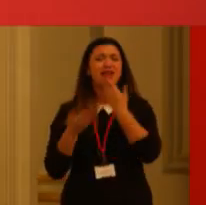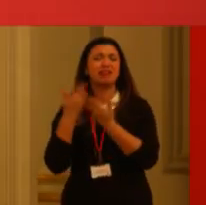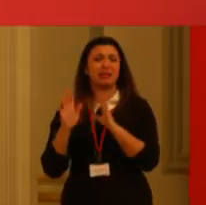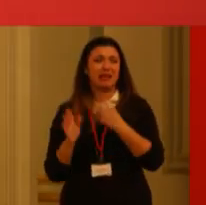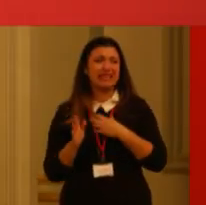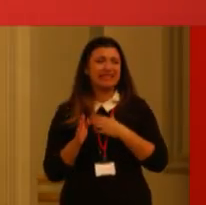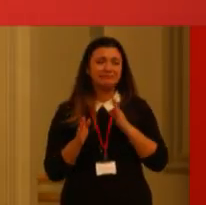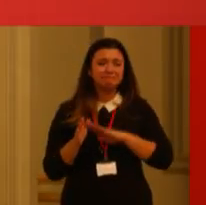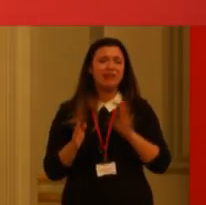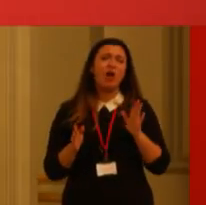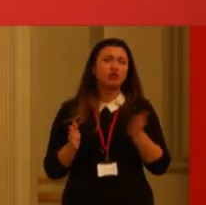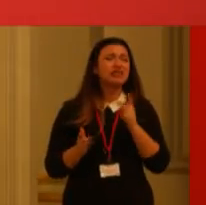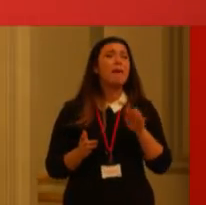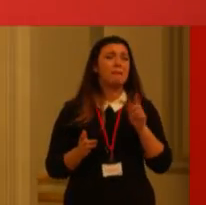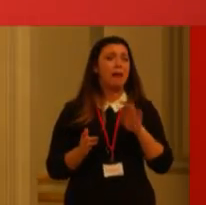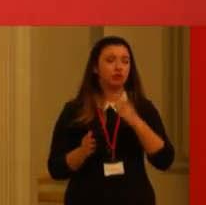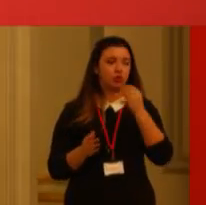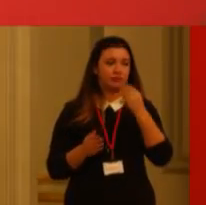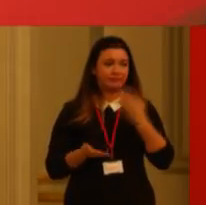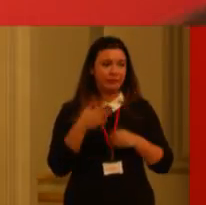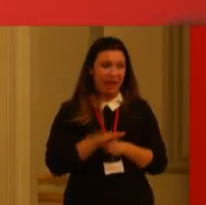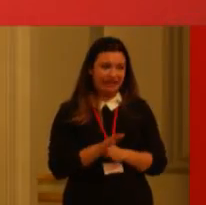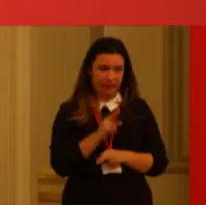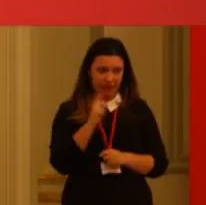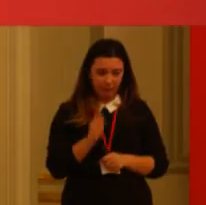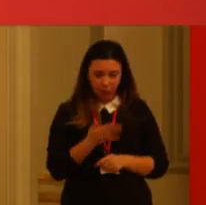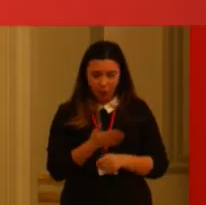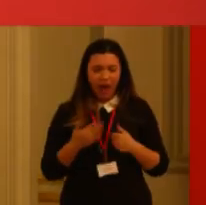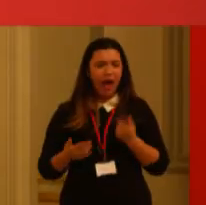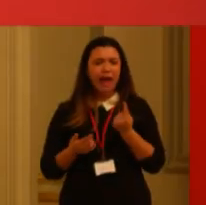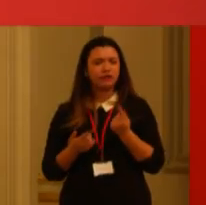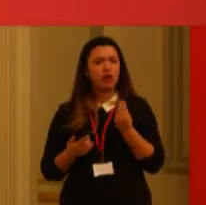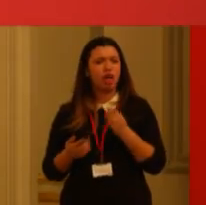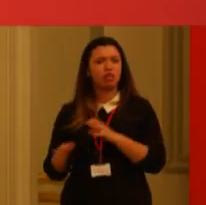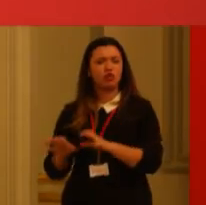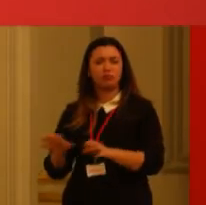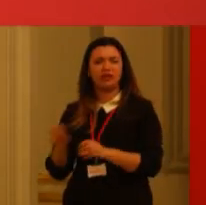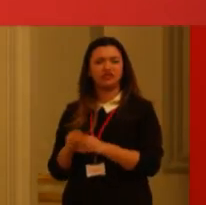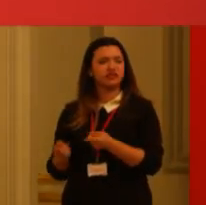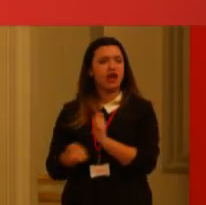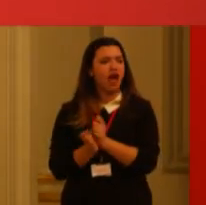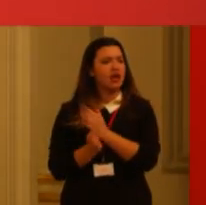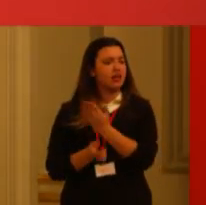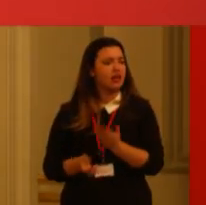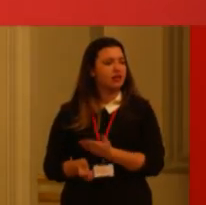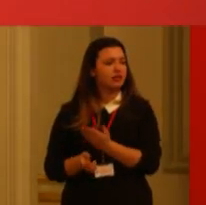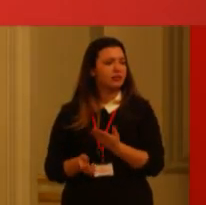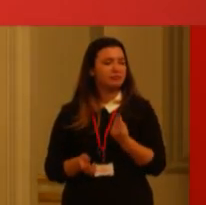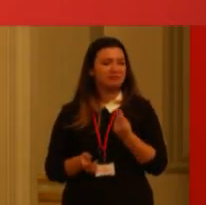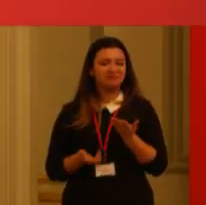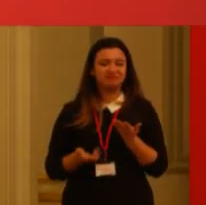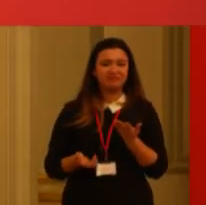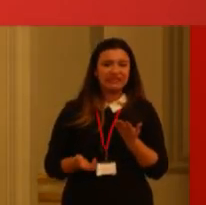warned about disguising that, or at least not mentioning that explicitly. Families